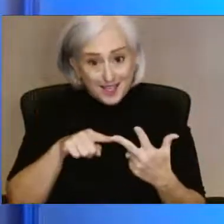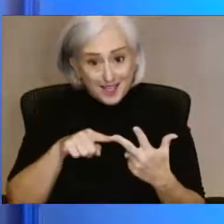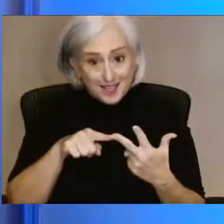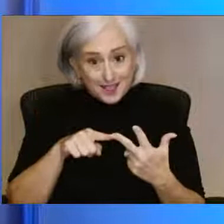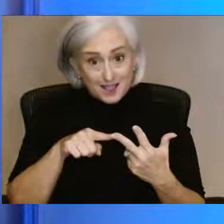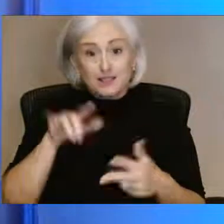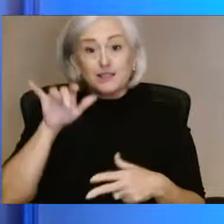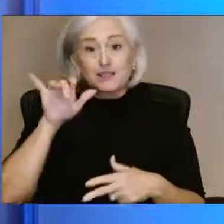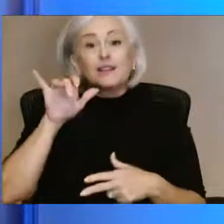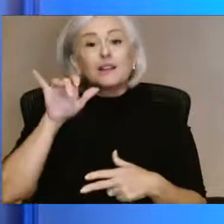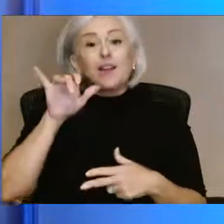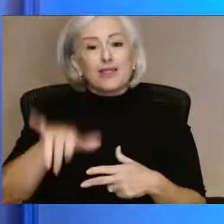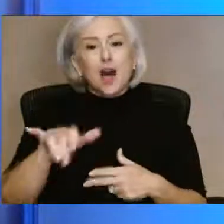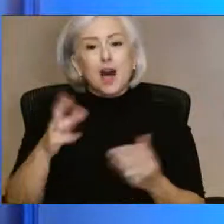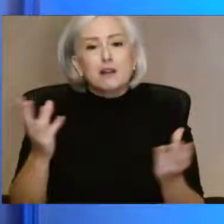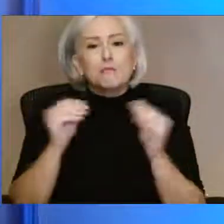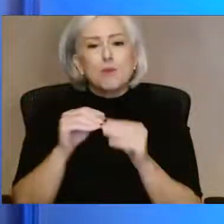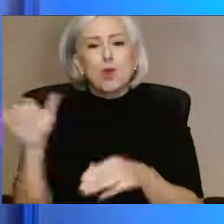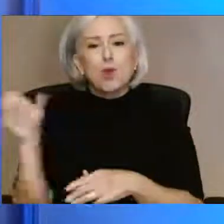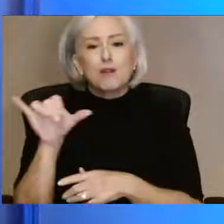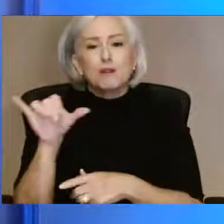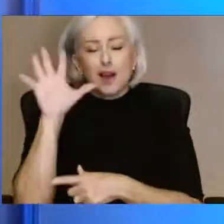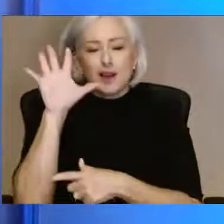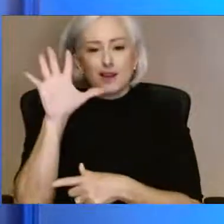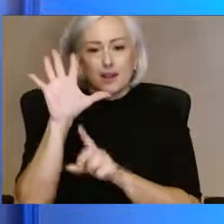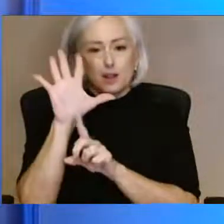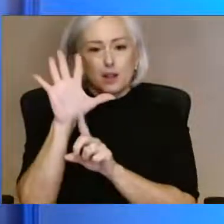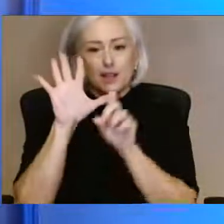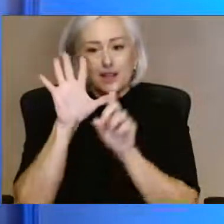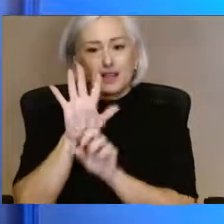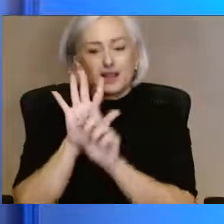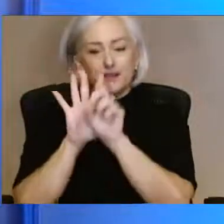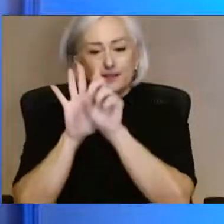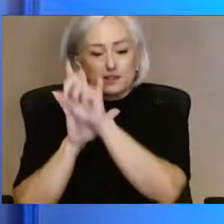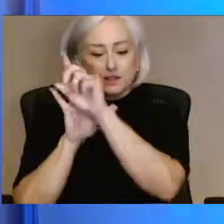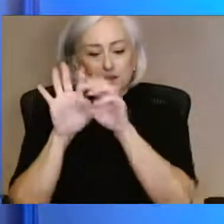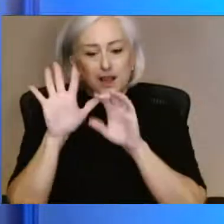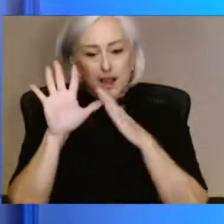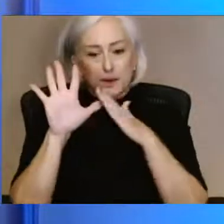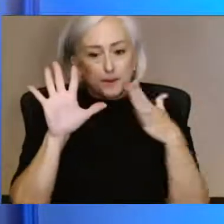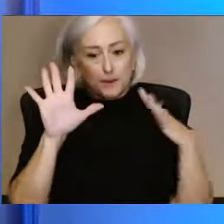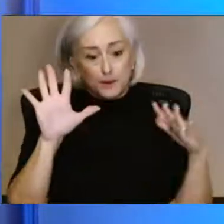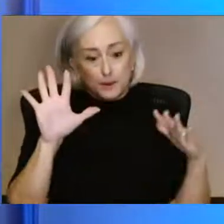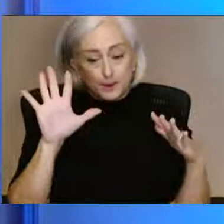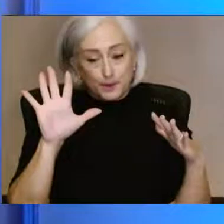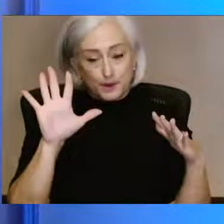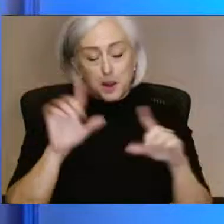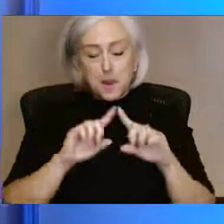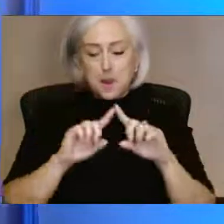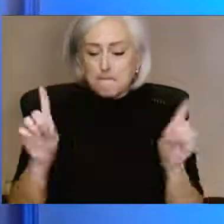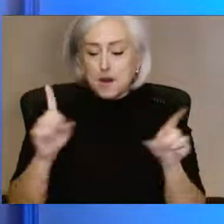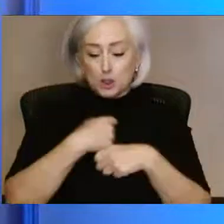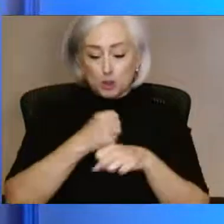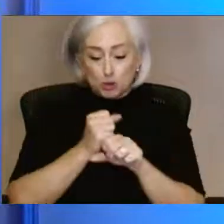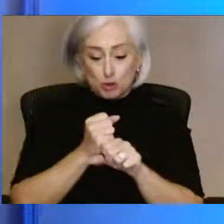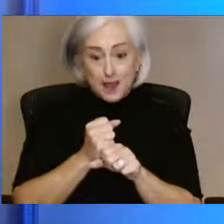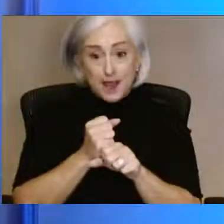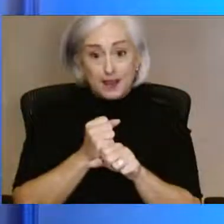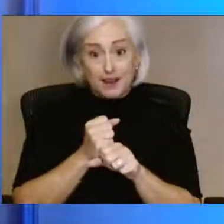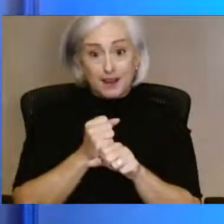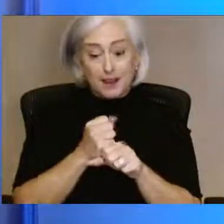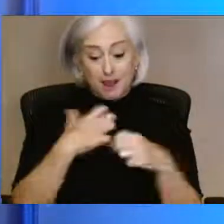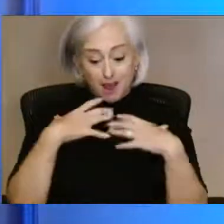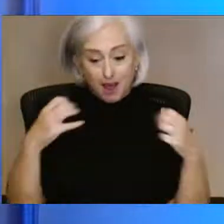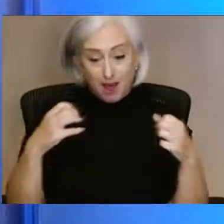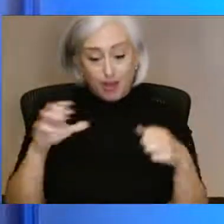of the tree. But in order to keep producing these really useful, healthcare related products, we